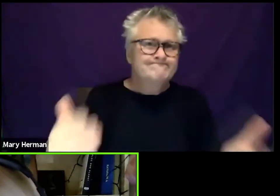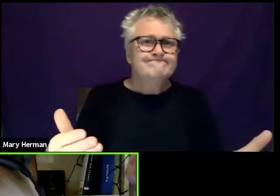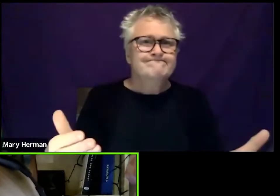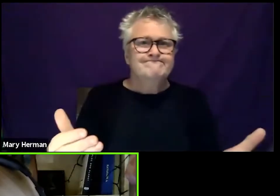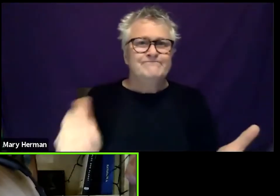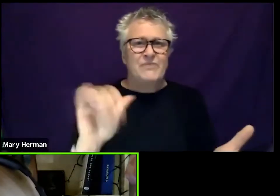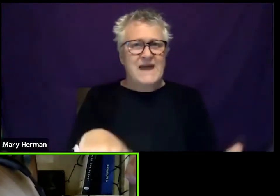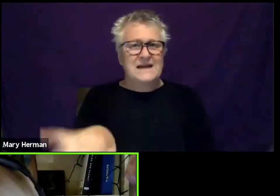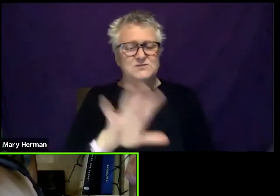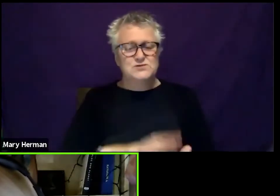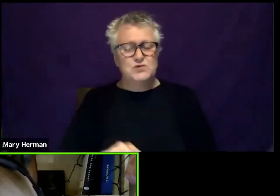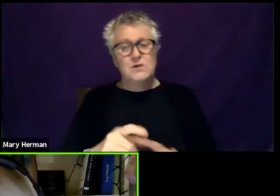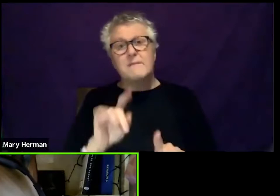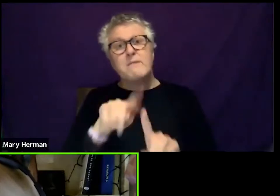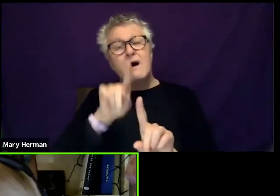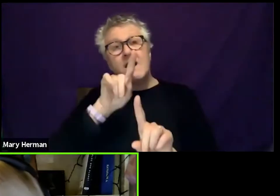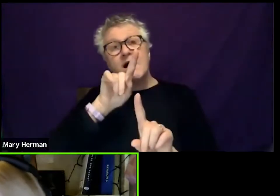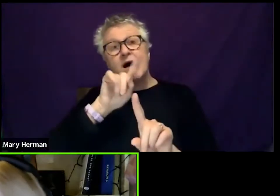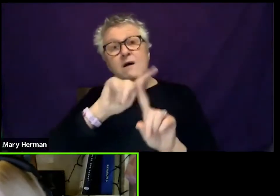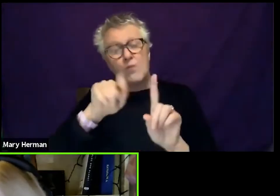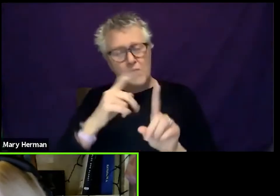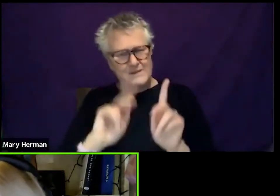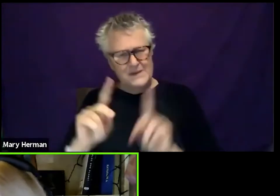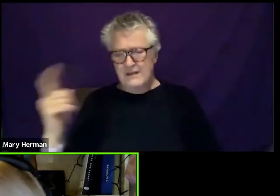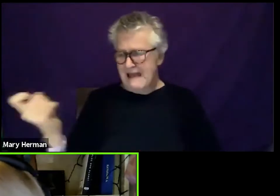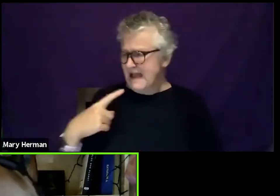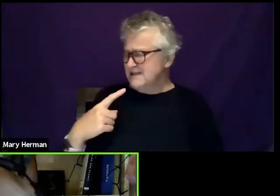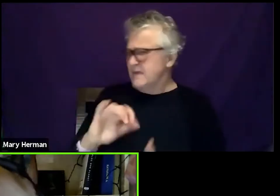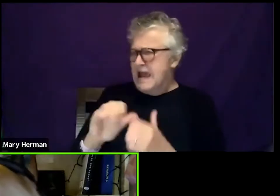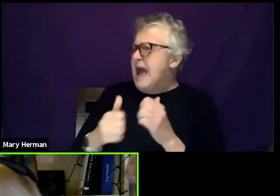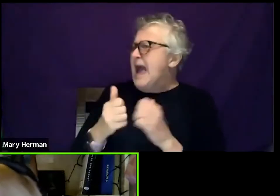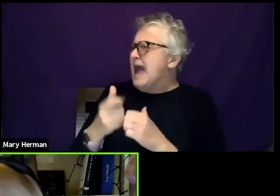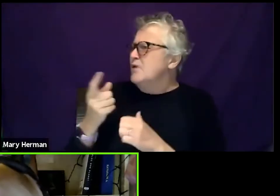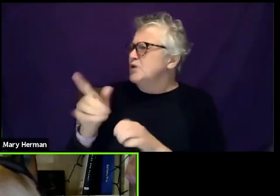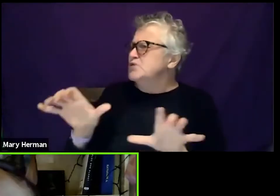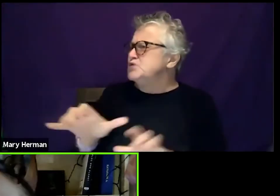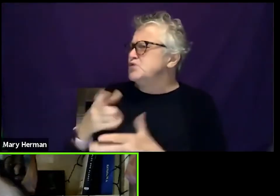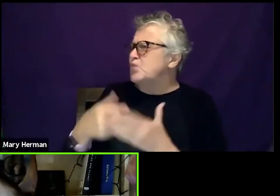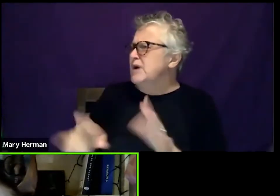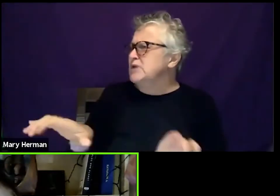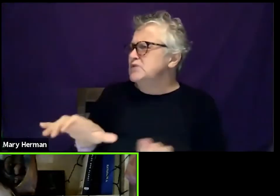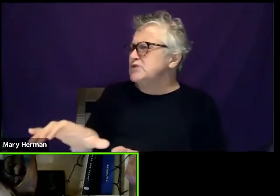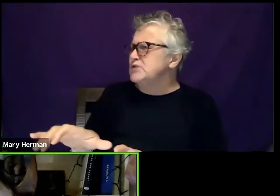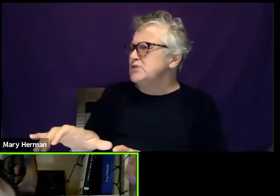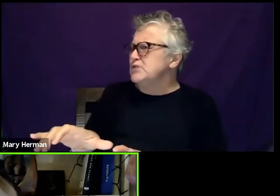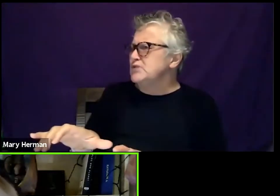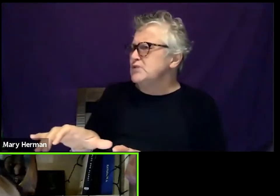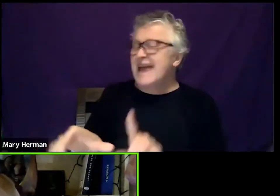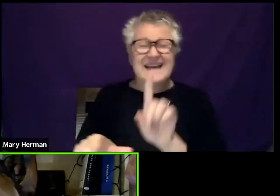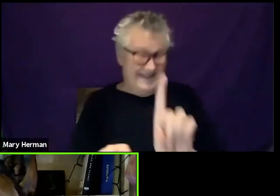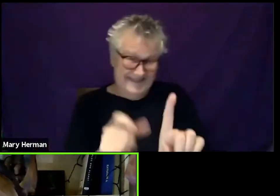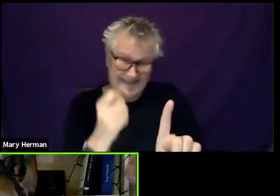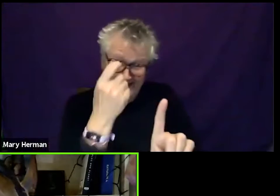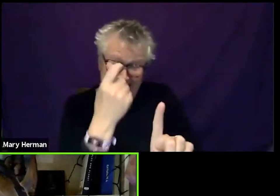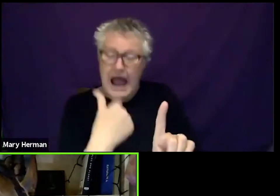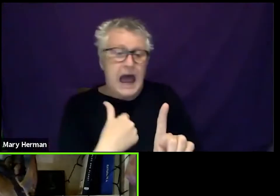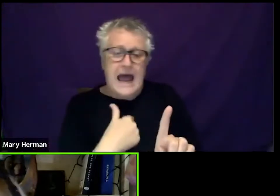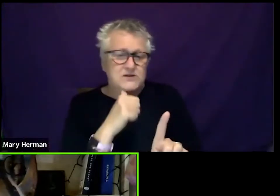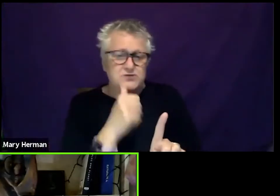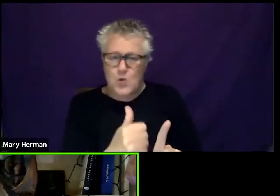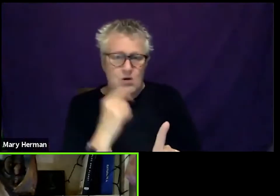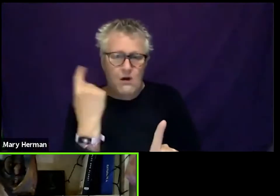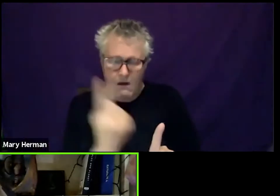ask me, like, how do you do what you do? And I don't always really understand what I do. Like, I often